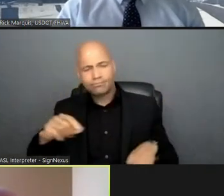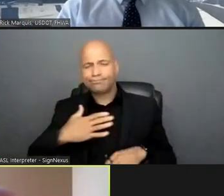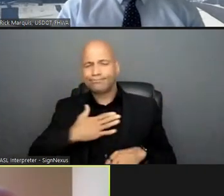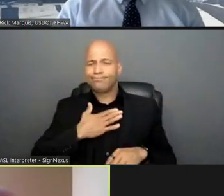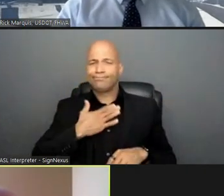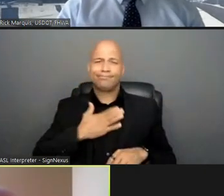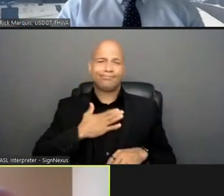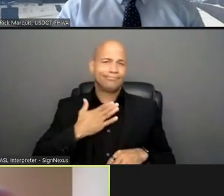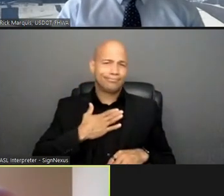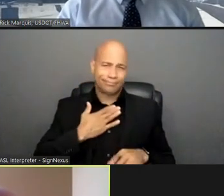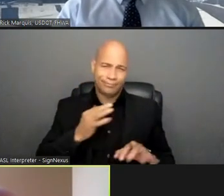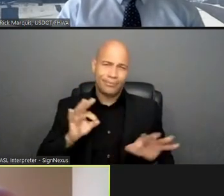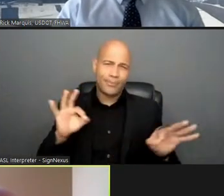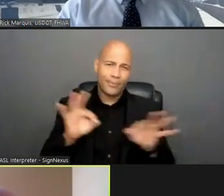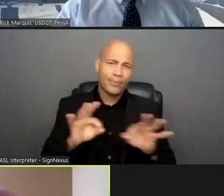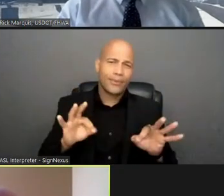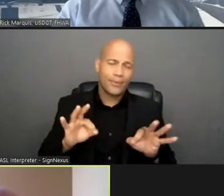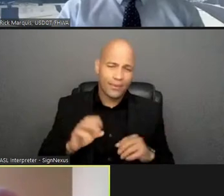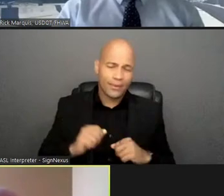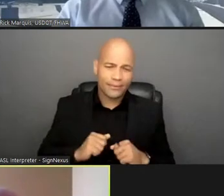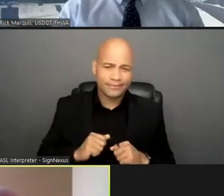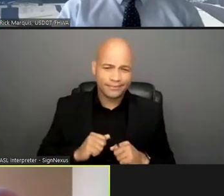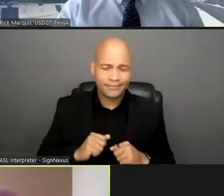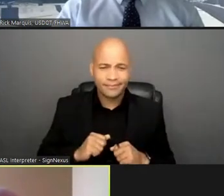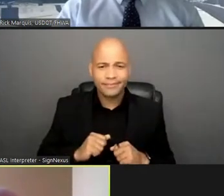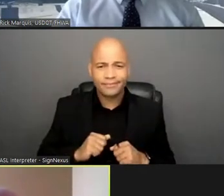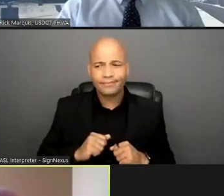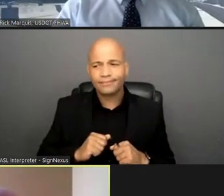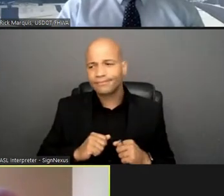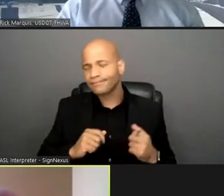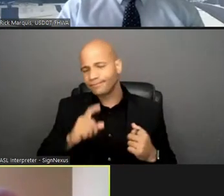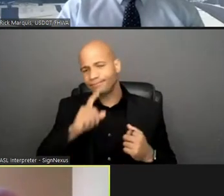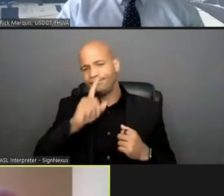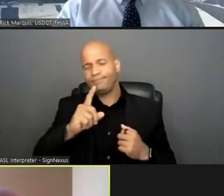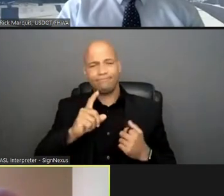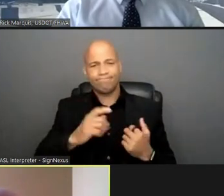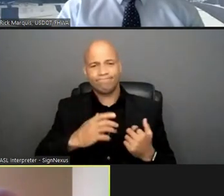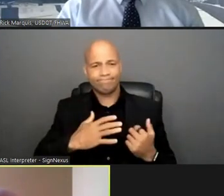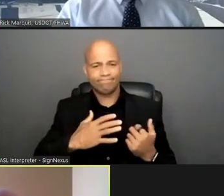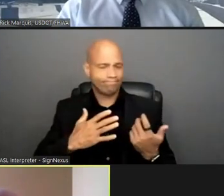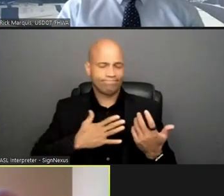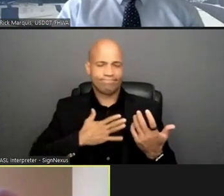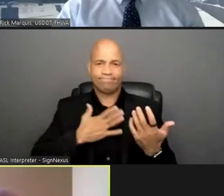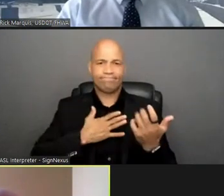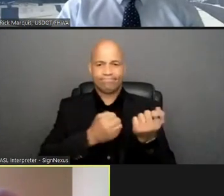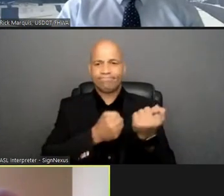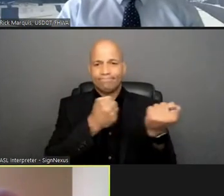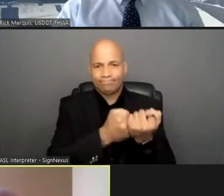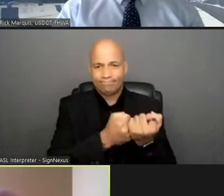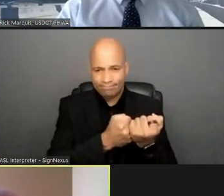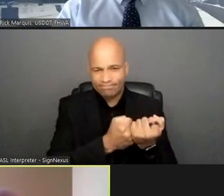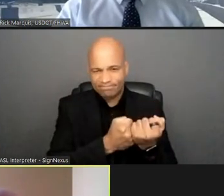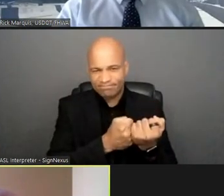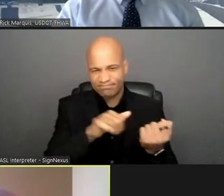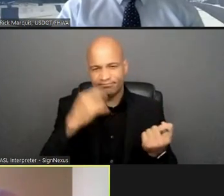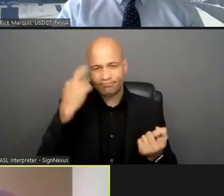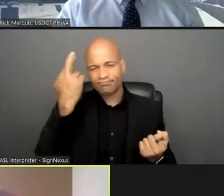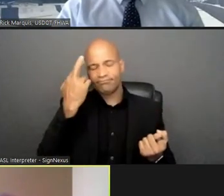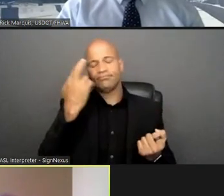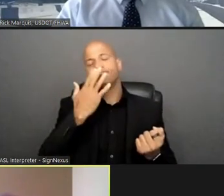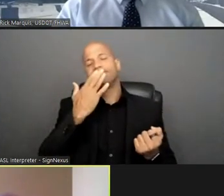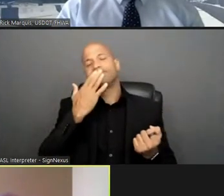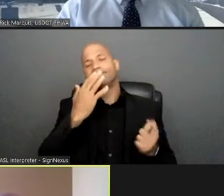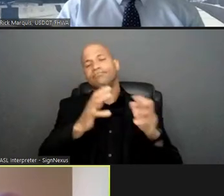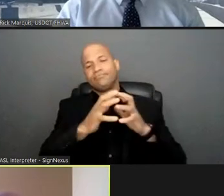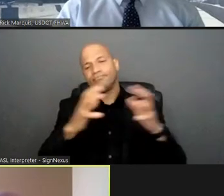it'll be worth it uh and I I really uh greatly support it for that reason um thank you very much I